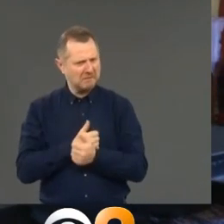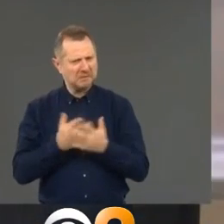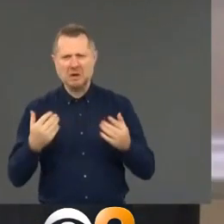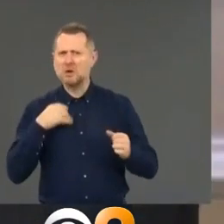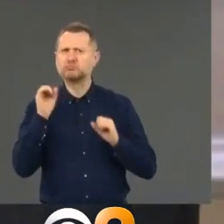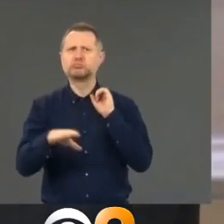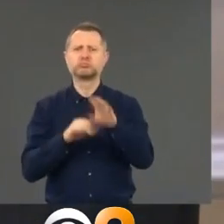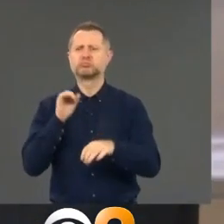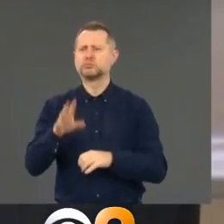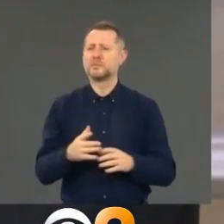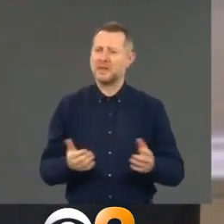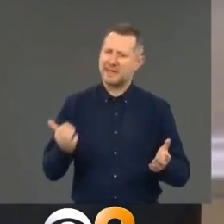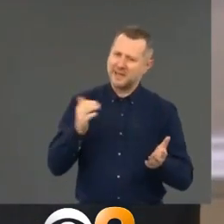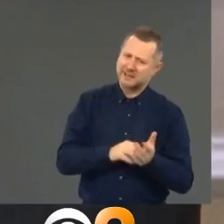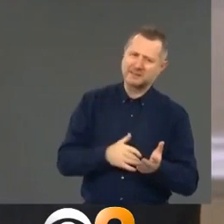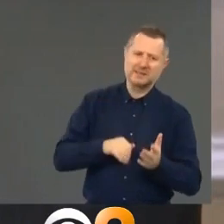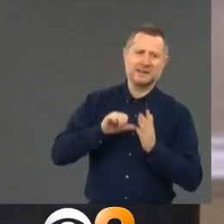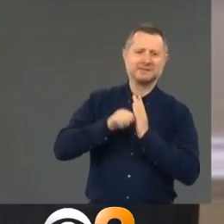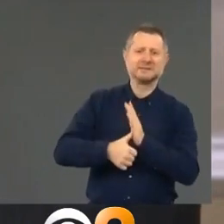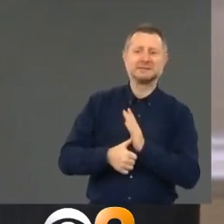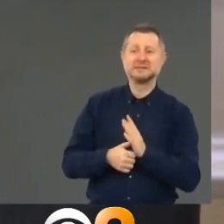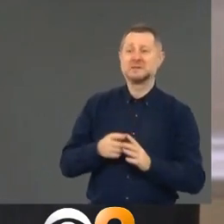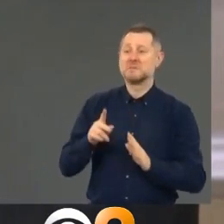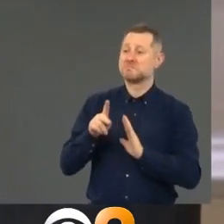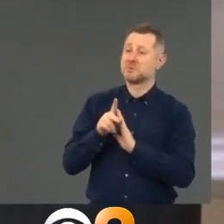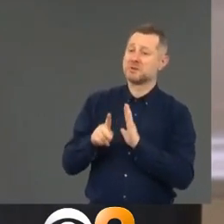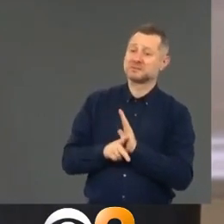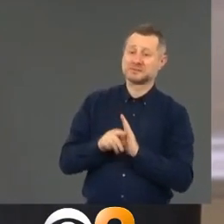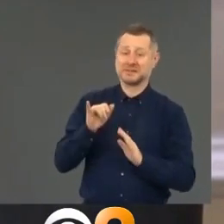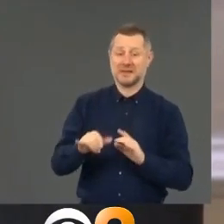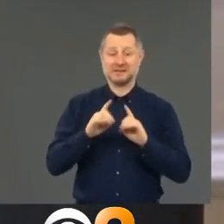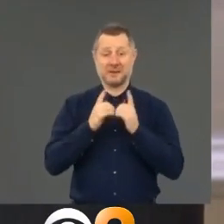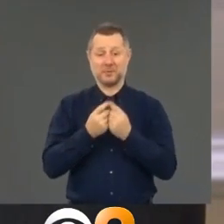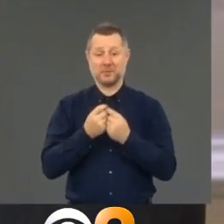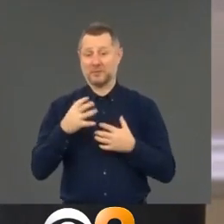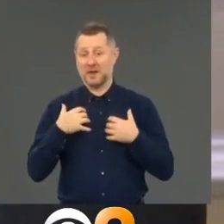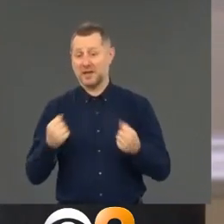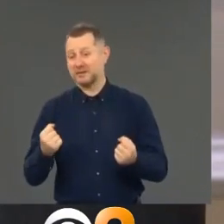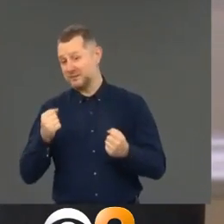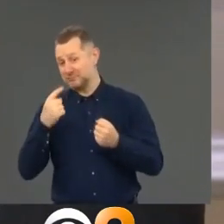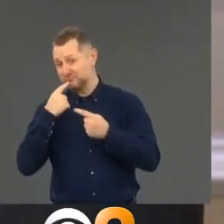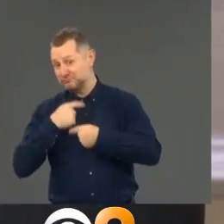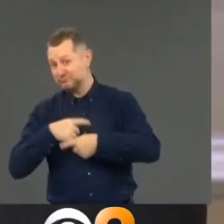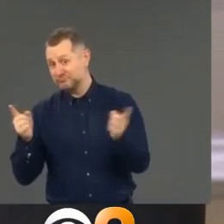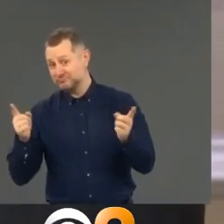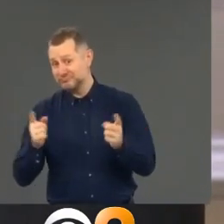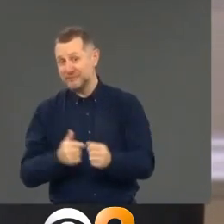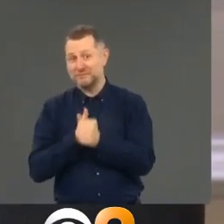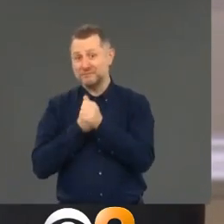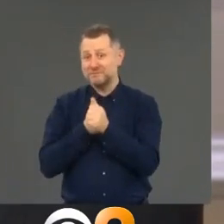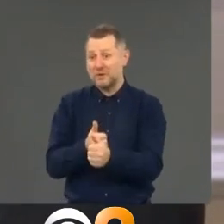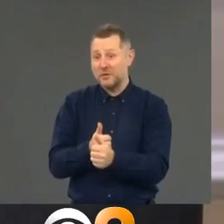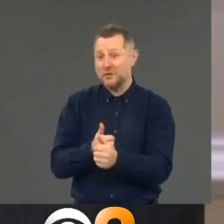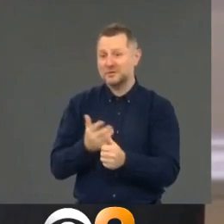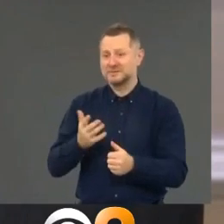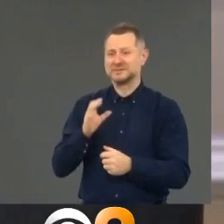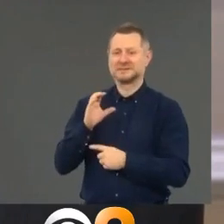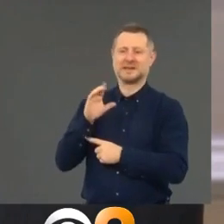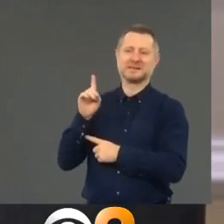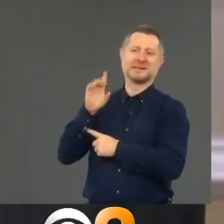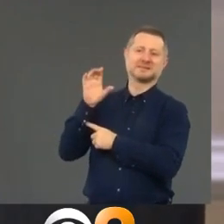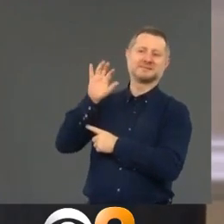again that the policy that the Department of Health put out was in line directly with the March 13th directive put out by CDC